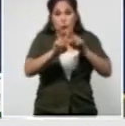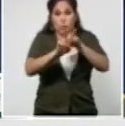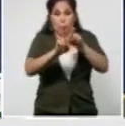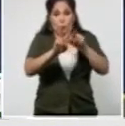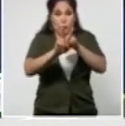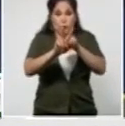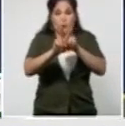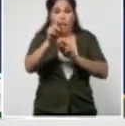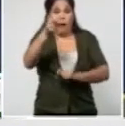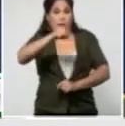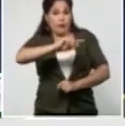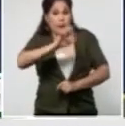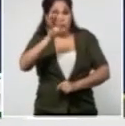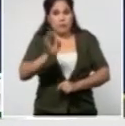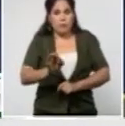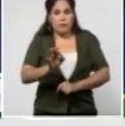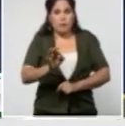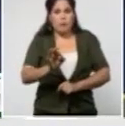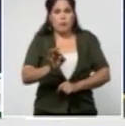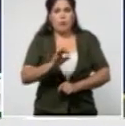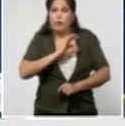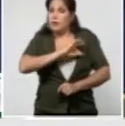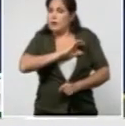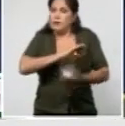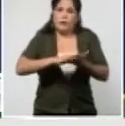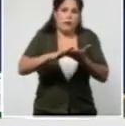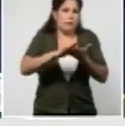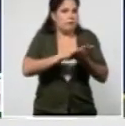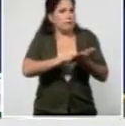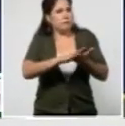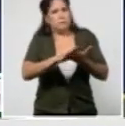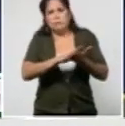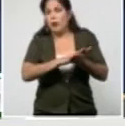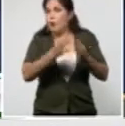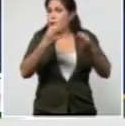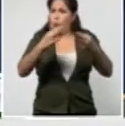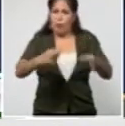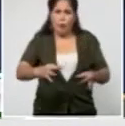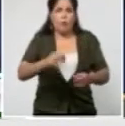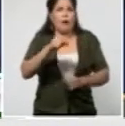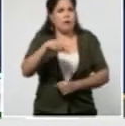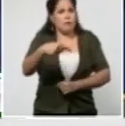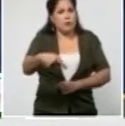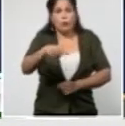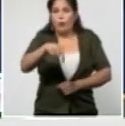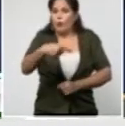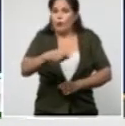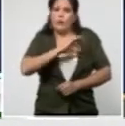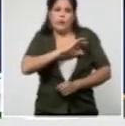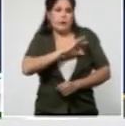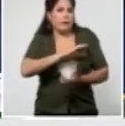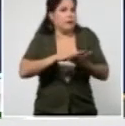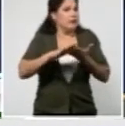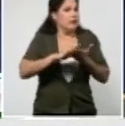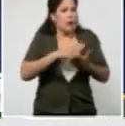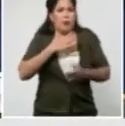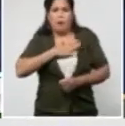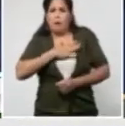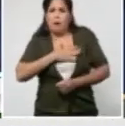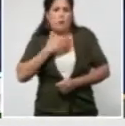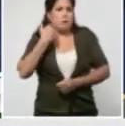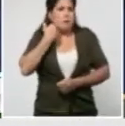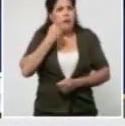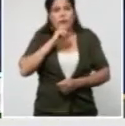Two of the four cases were asymptomatic, a feature of this disease which makes it very